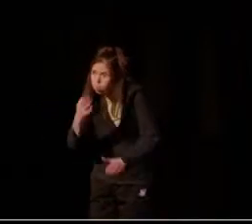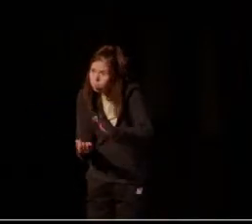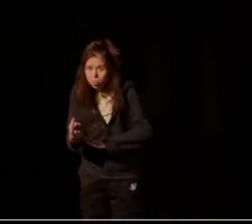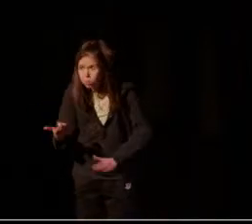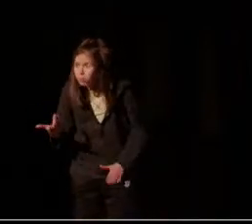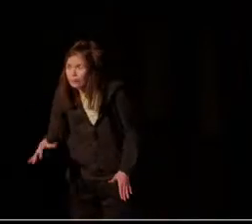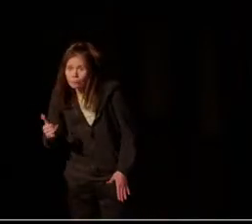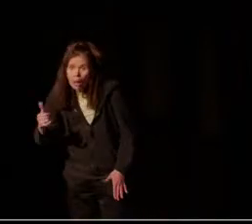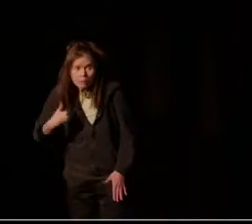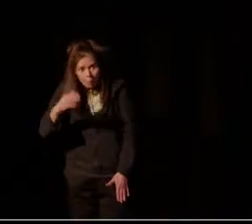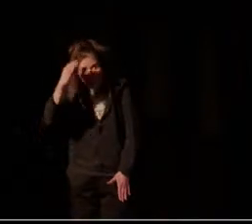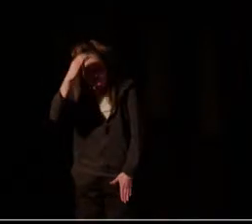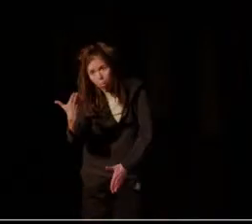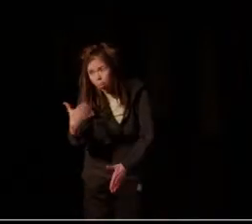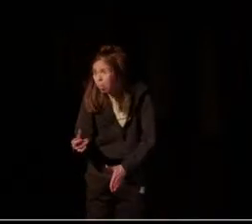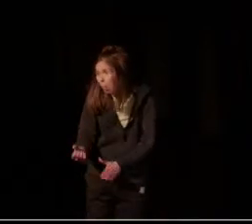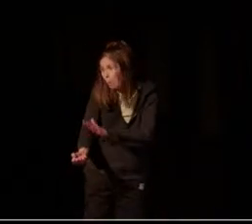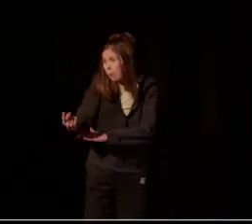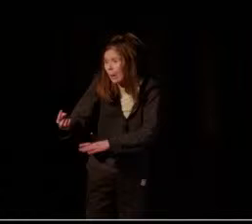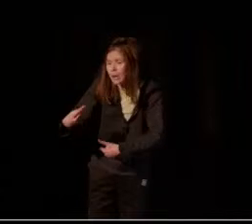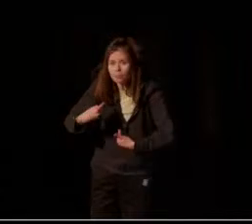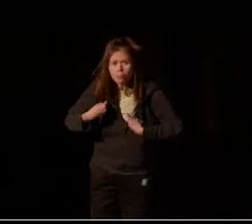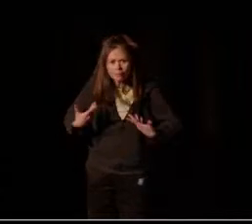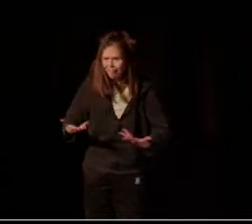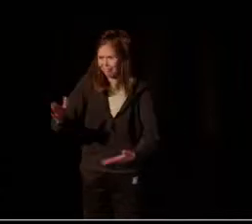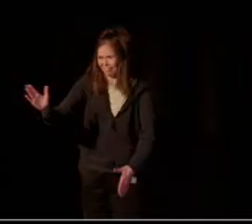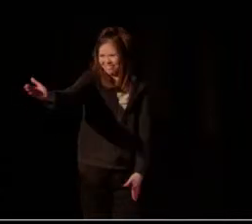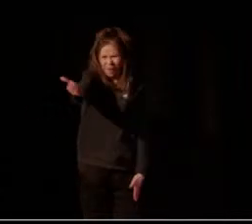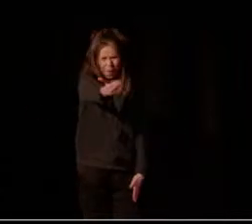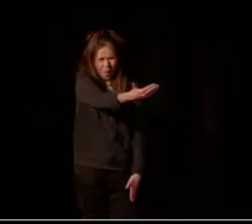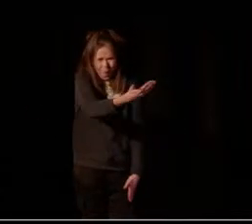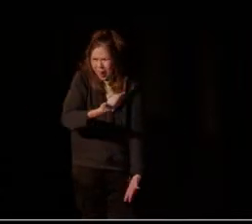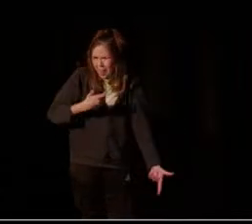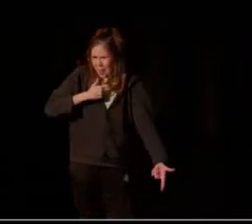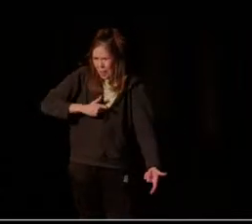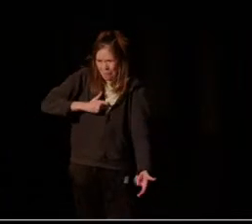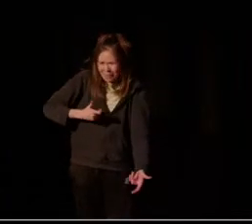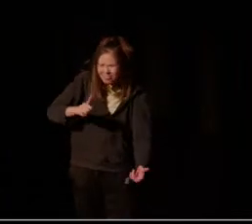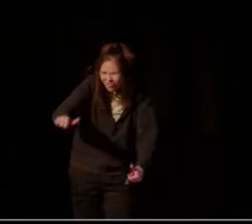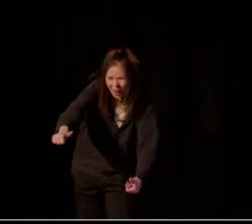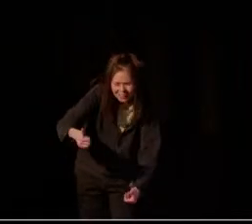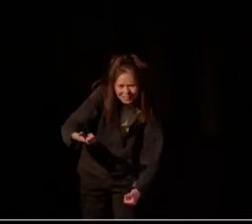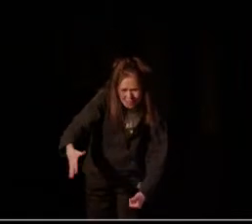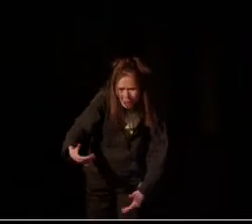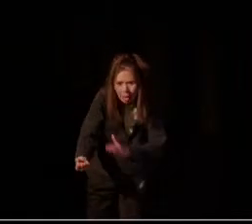foolish, but in every one of these, no man is free. But these are all more